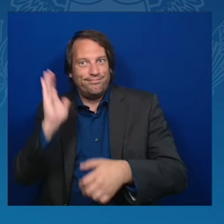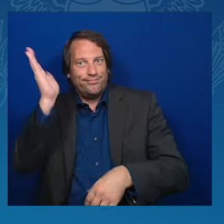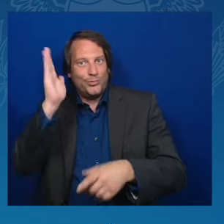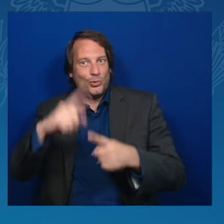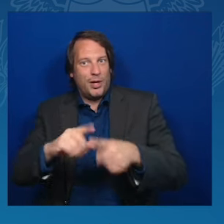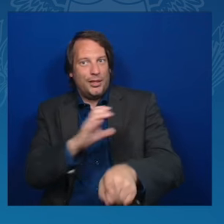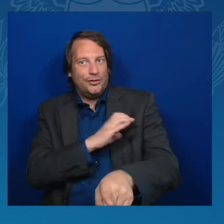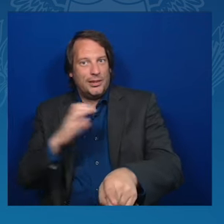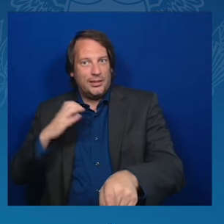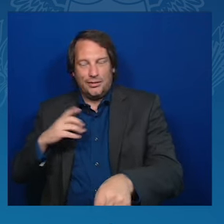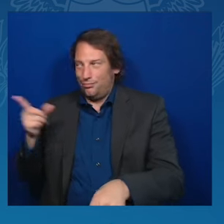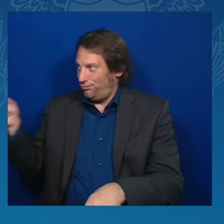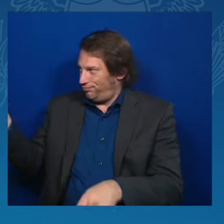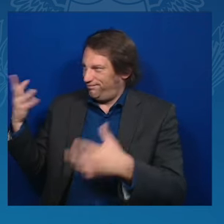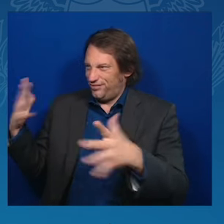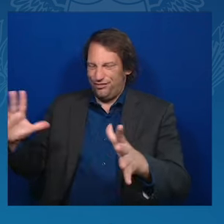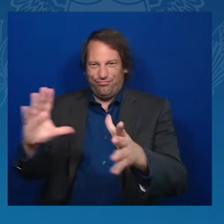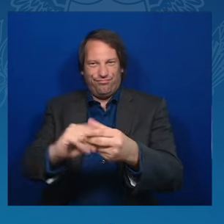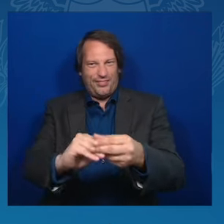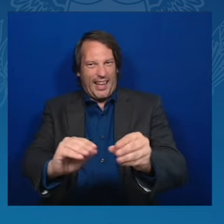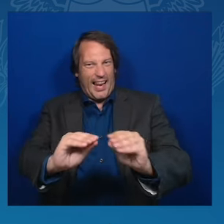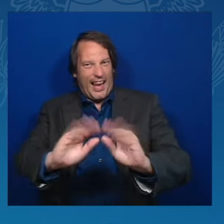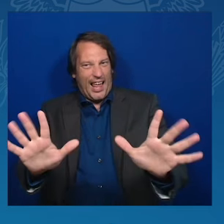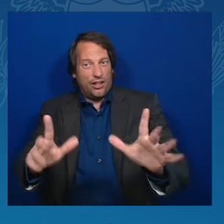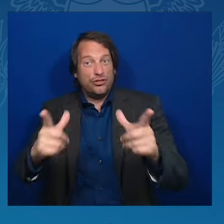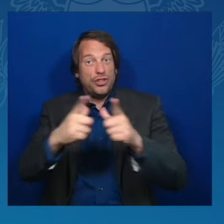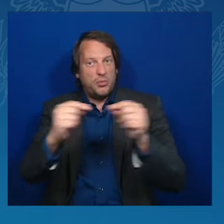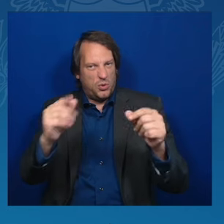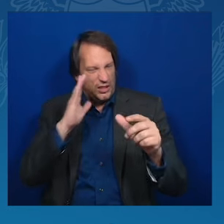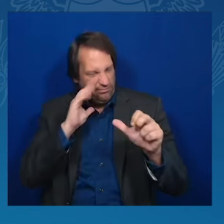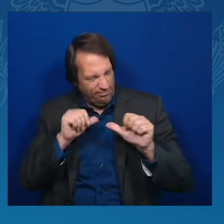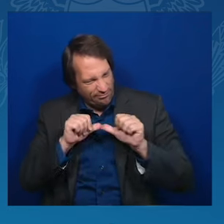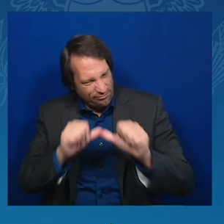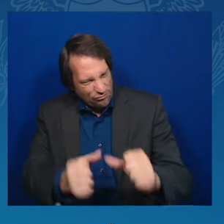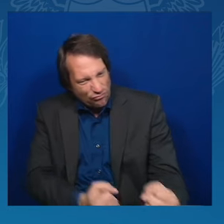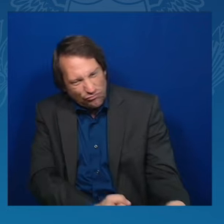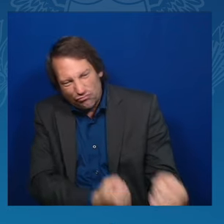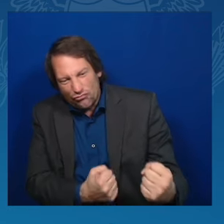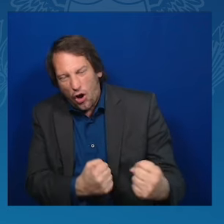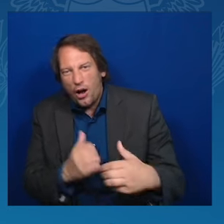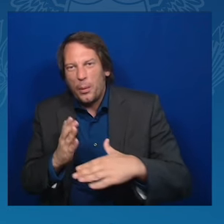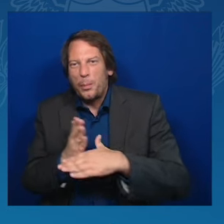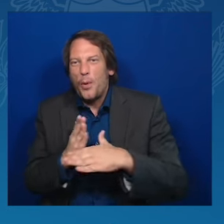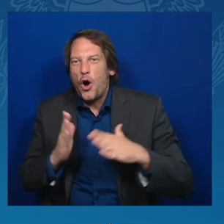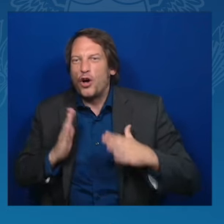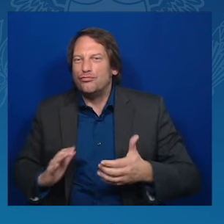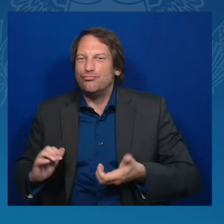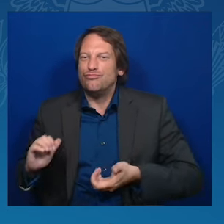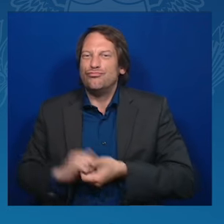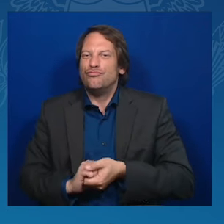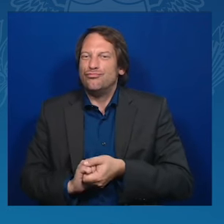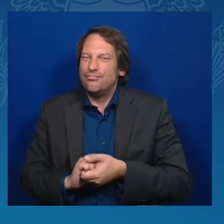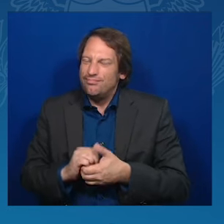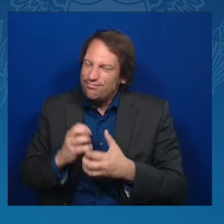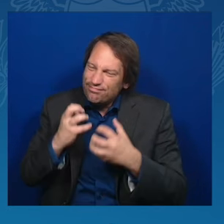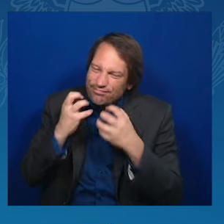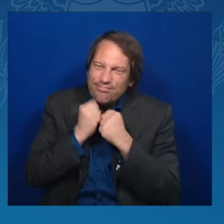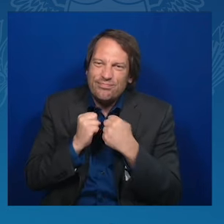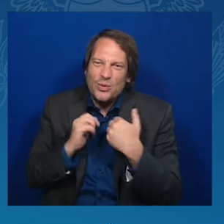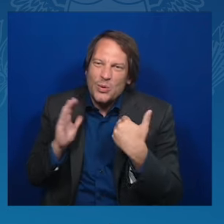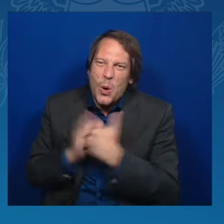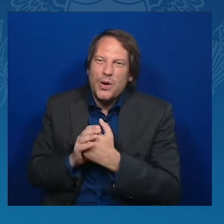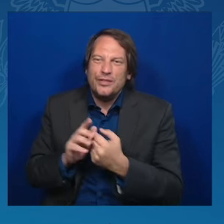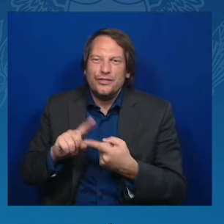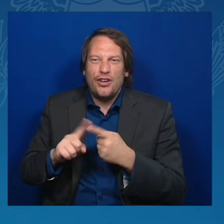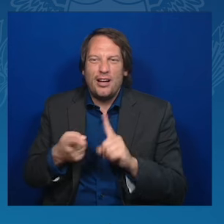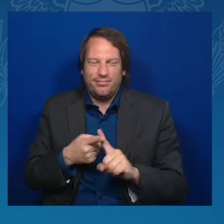be strong as a partner and a dear close friend of the United States. And Secretary Blinken mentioned that the